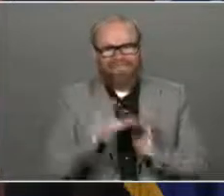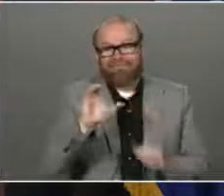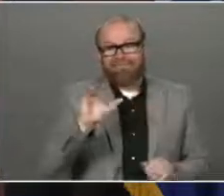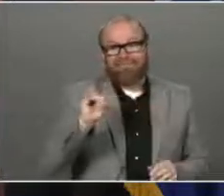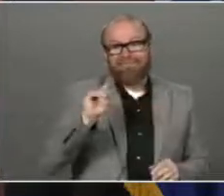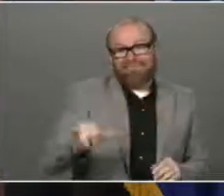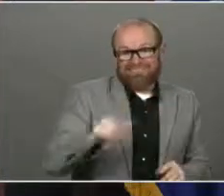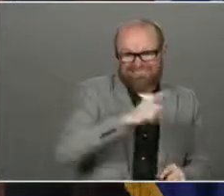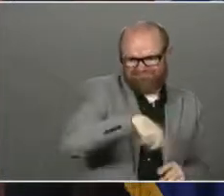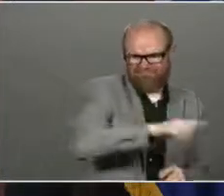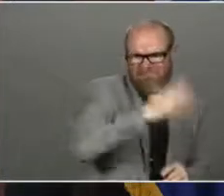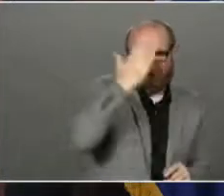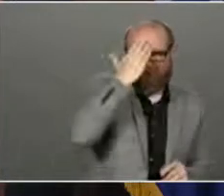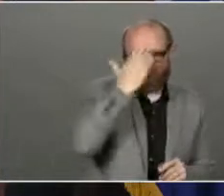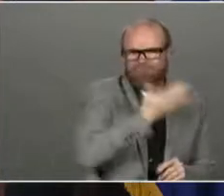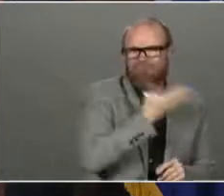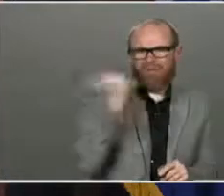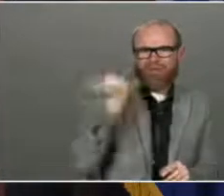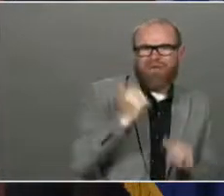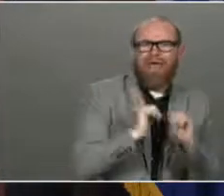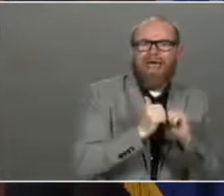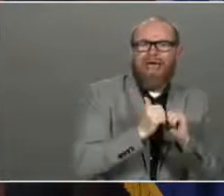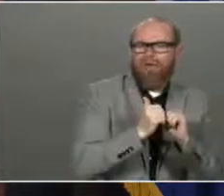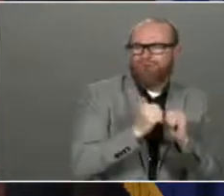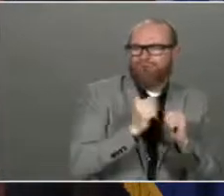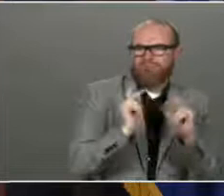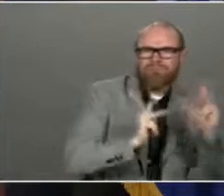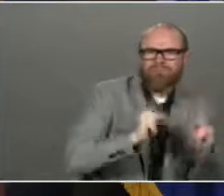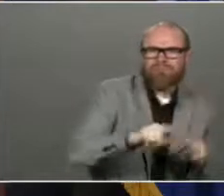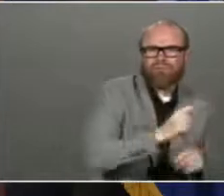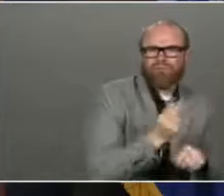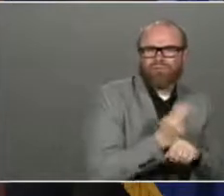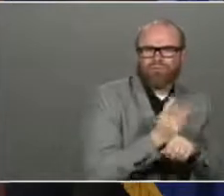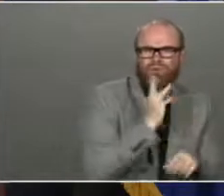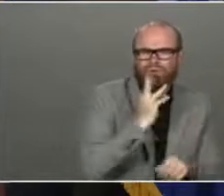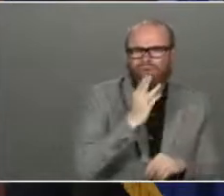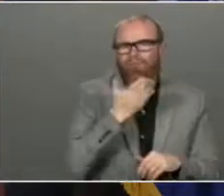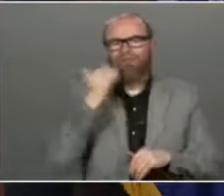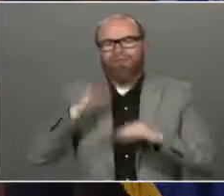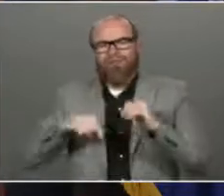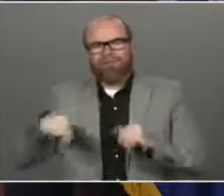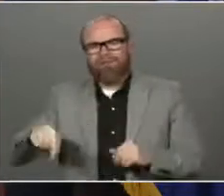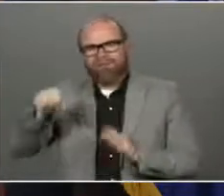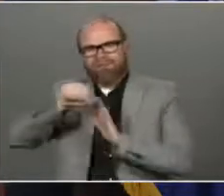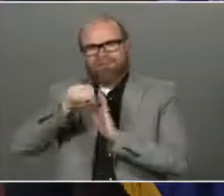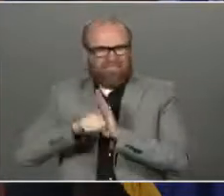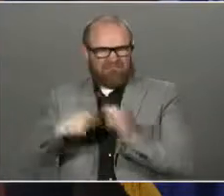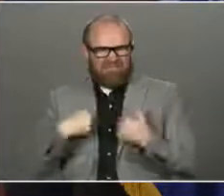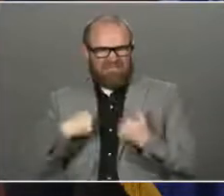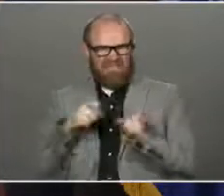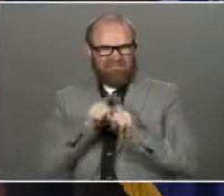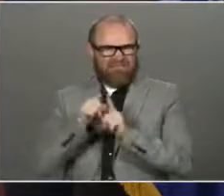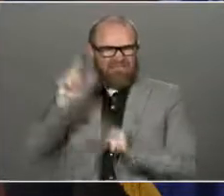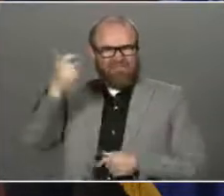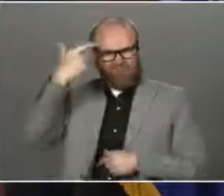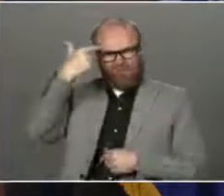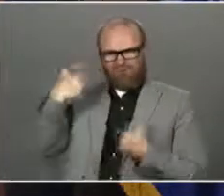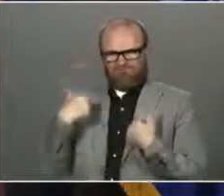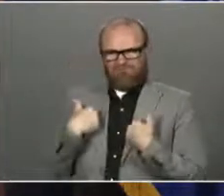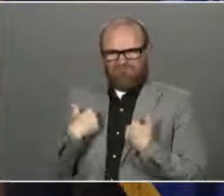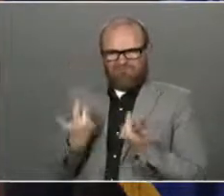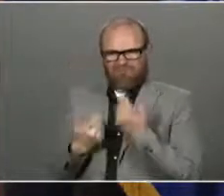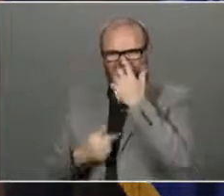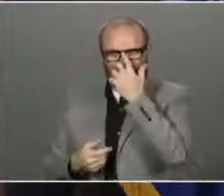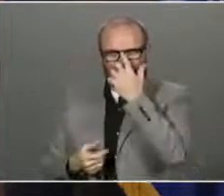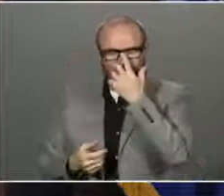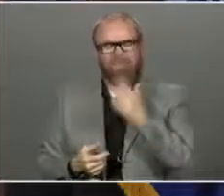needs of their districts better than the state does. So some districts will see conservation measures